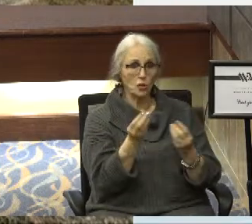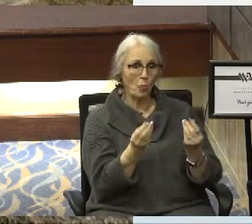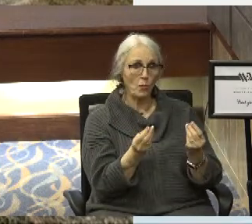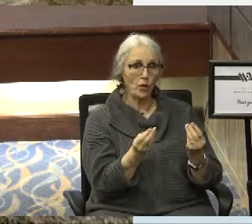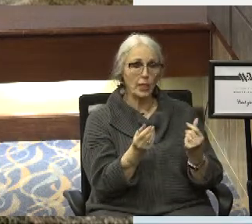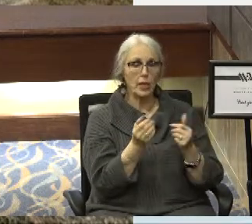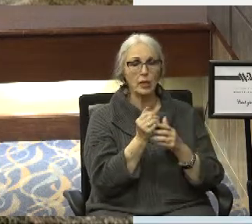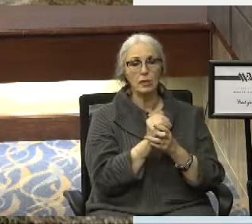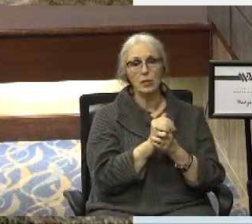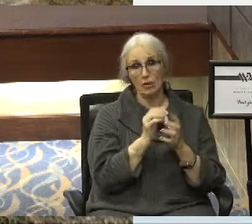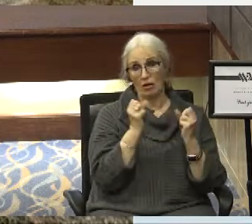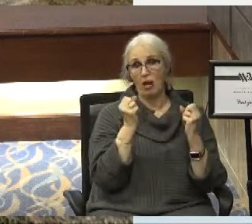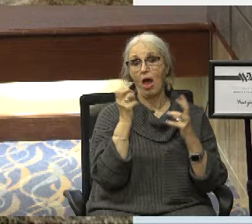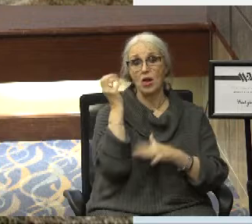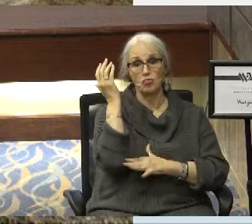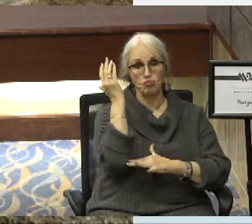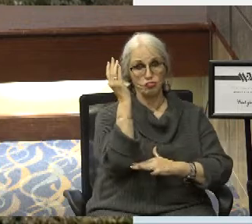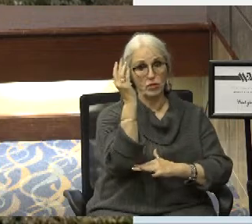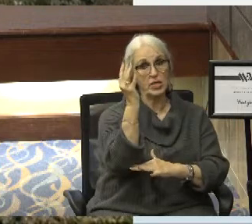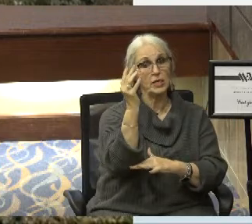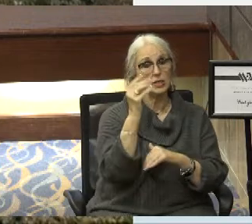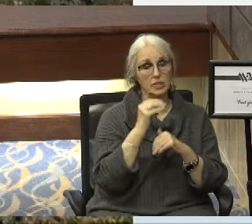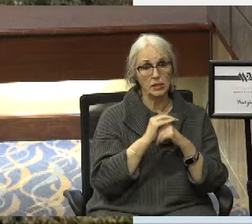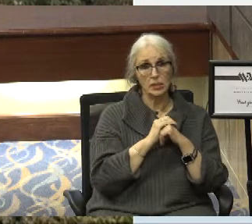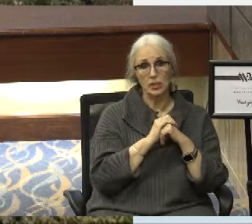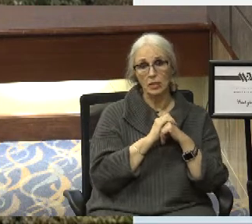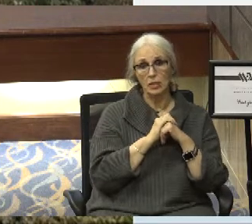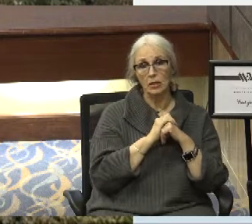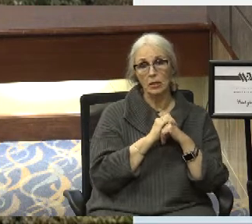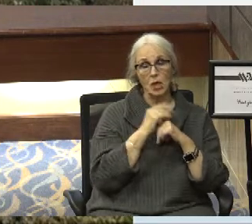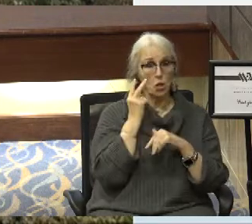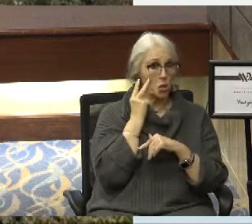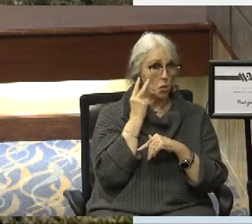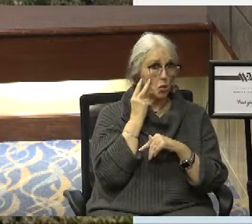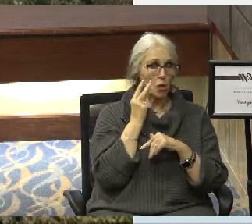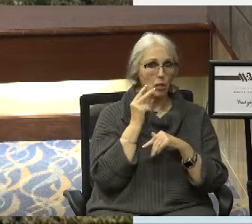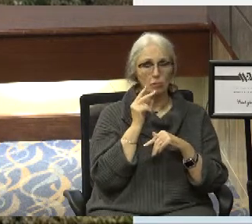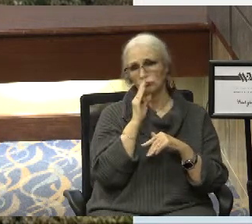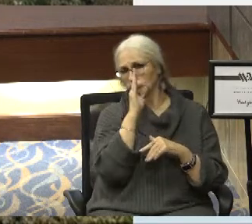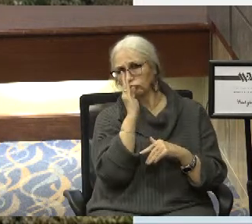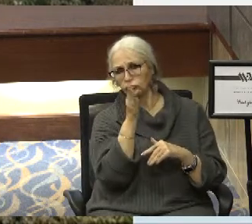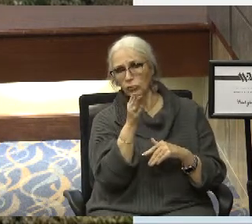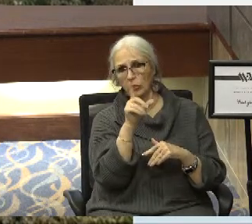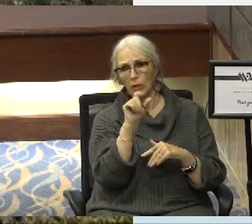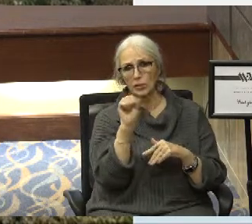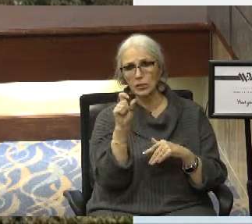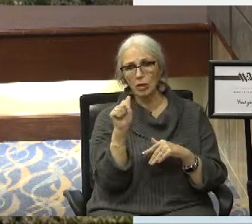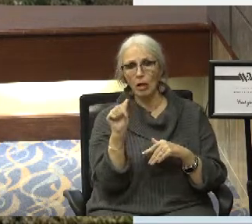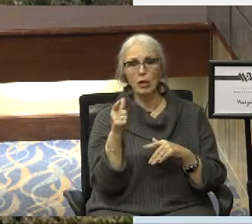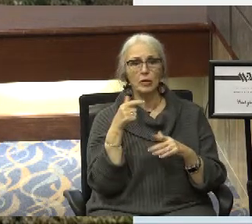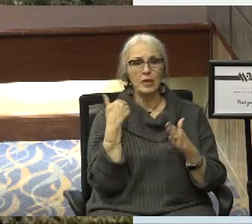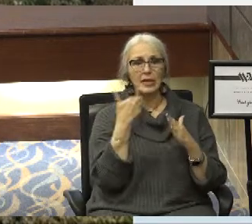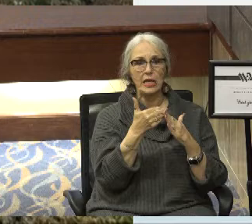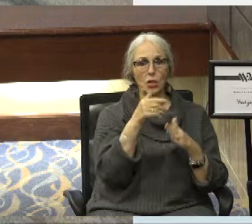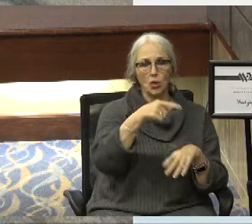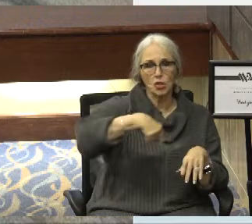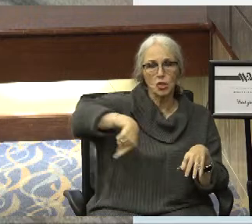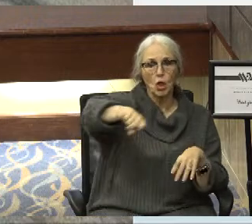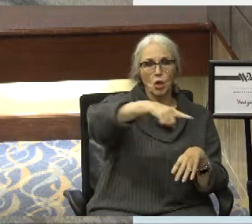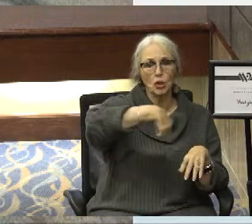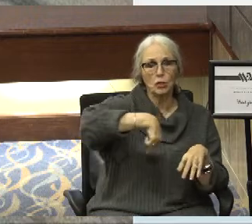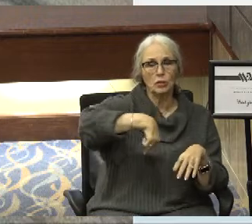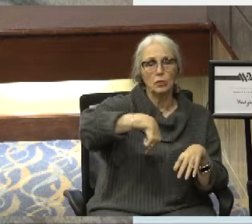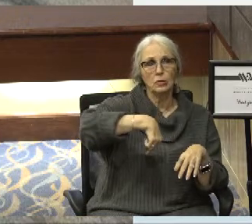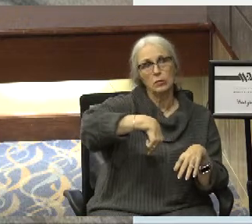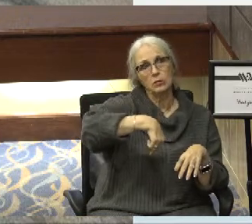You can see it's got a lot of trees on it right now. It's vacant. This is looking up LaSalle towards the circle,